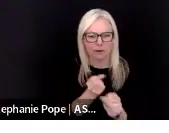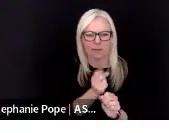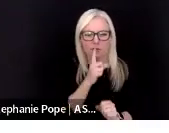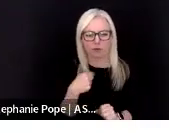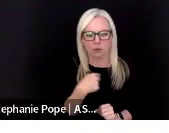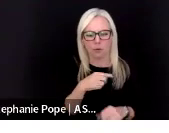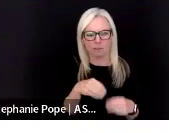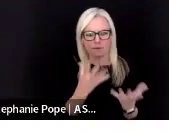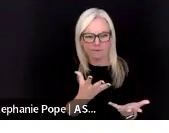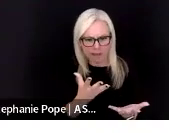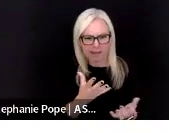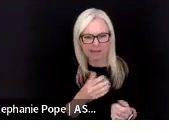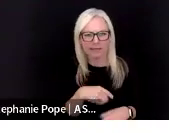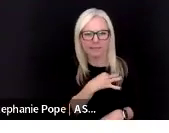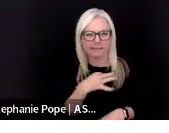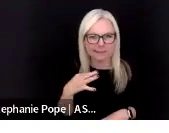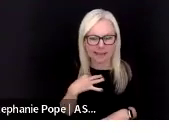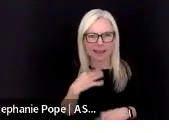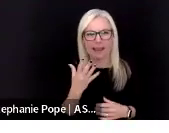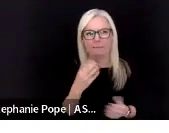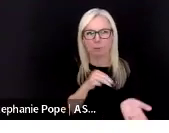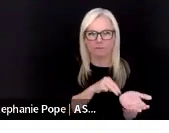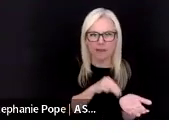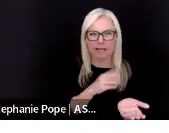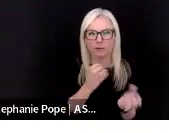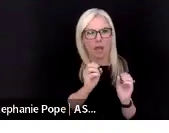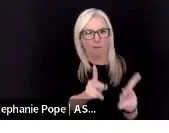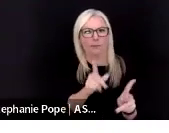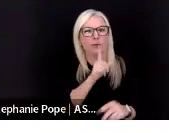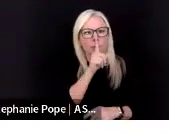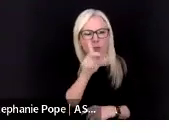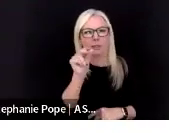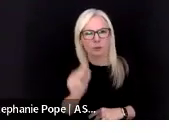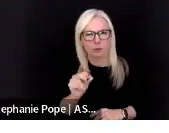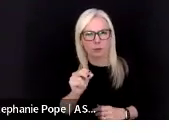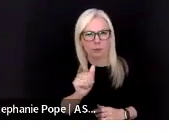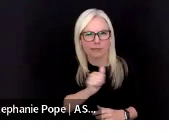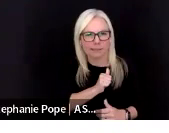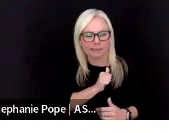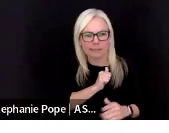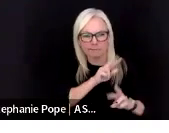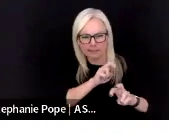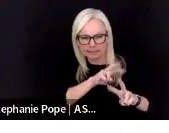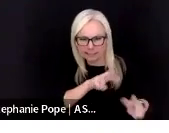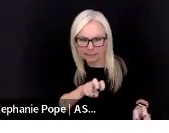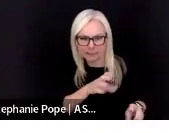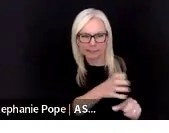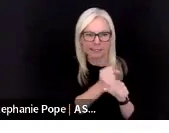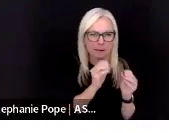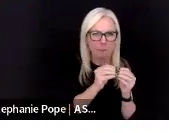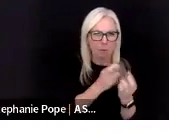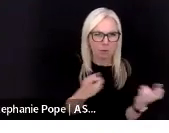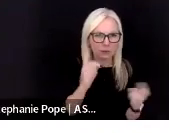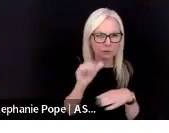providing providers and staff an opportunity to really do self-assessments, to receive additional resources for